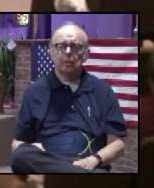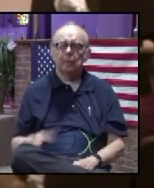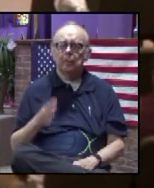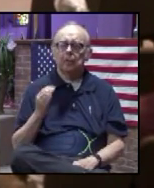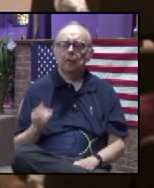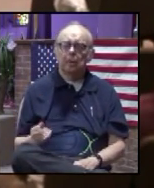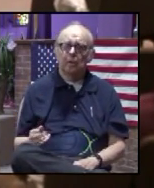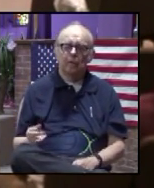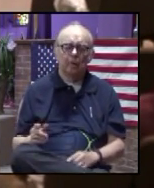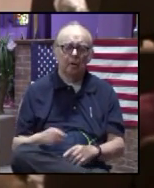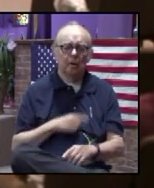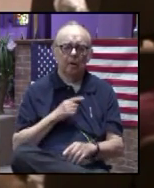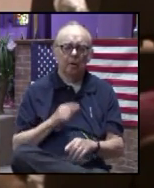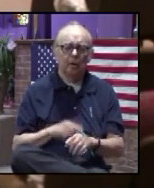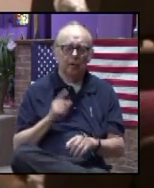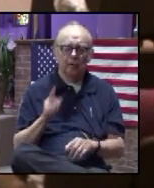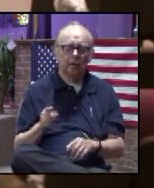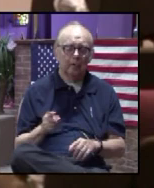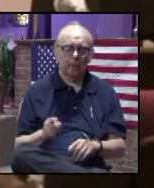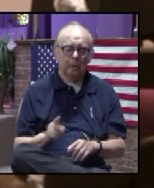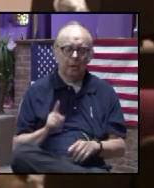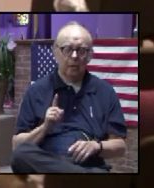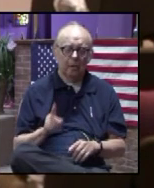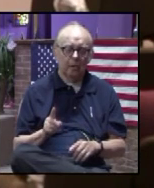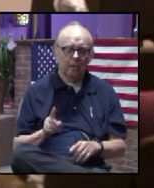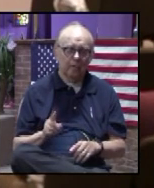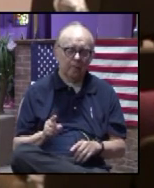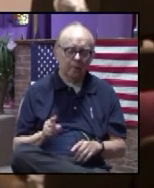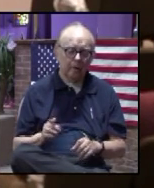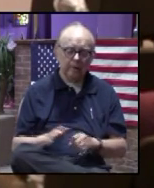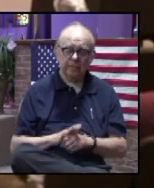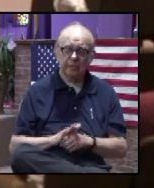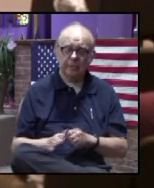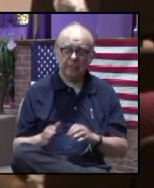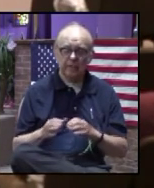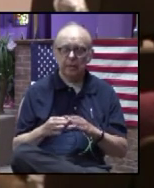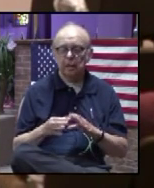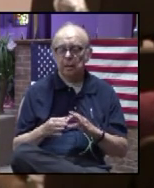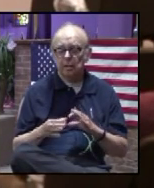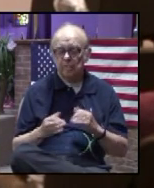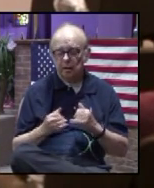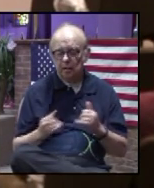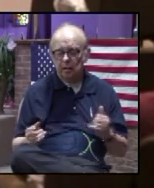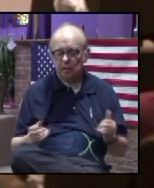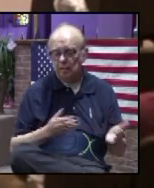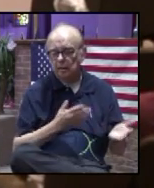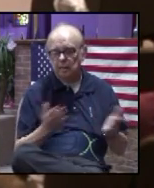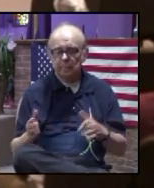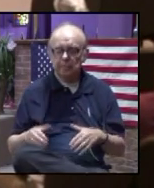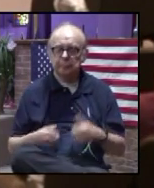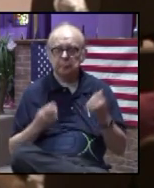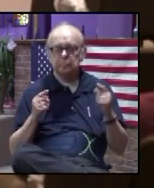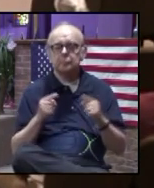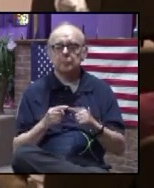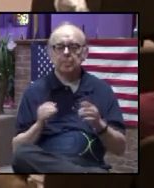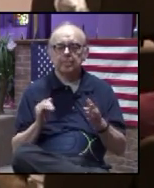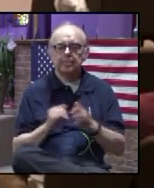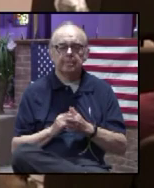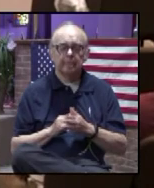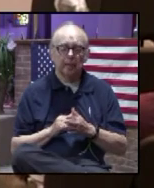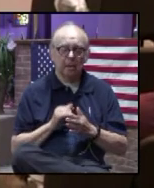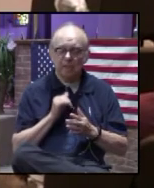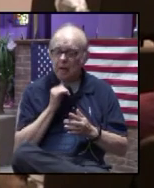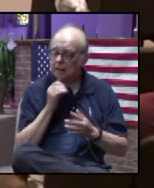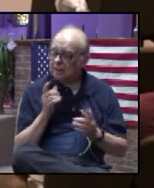Because as long as you are the one that's trying to fill in the blank and bring life to it, it ain't